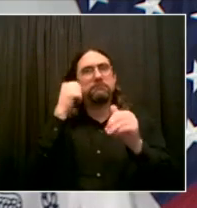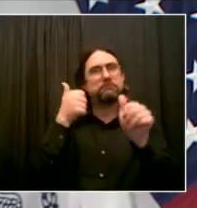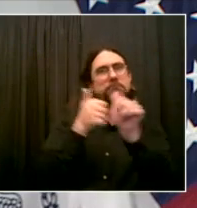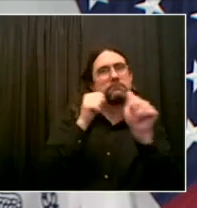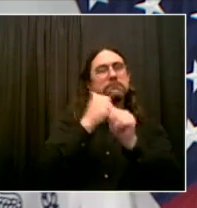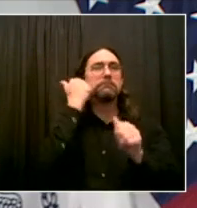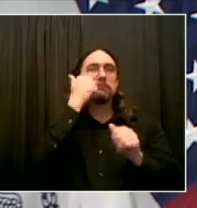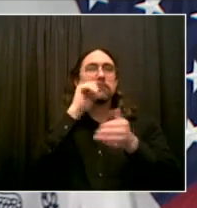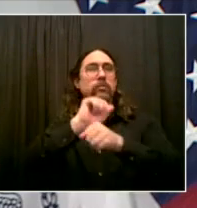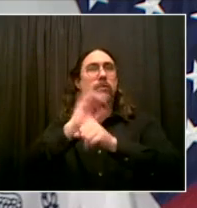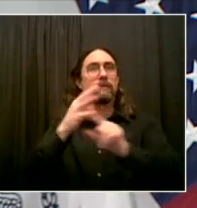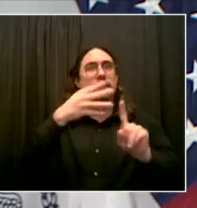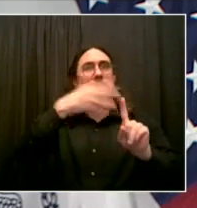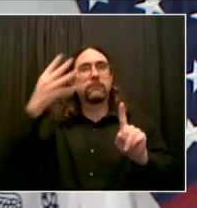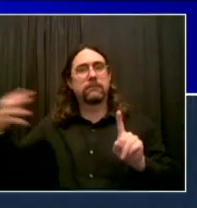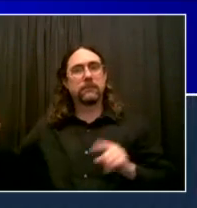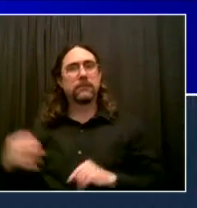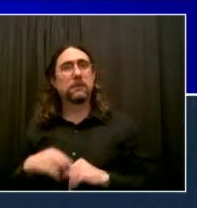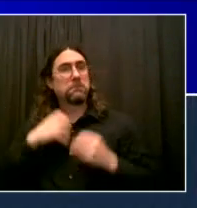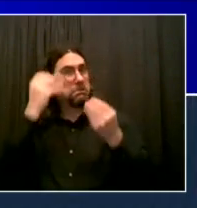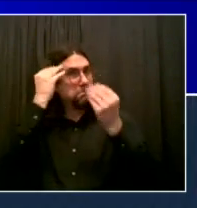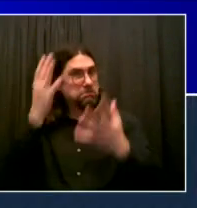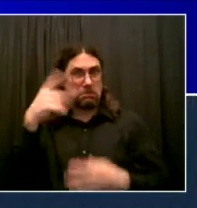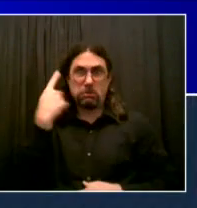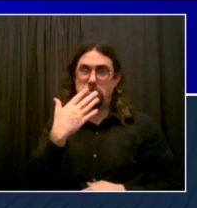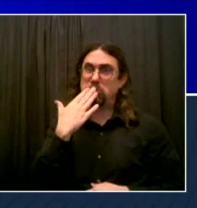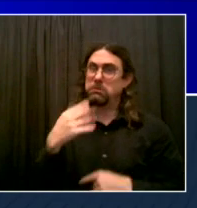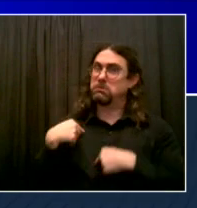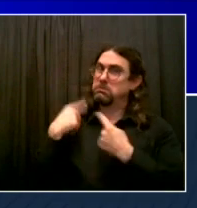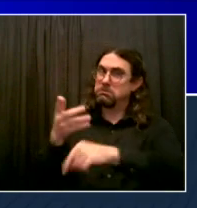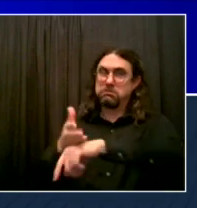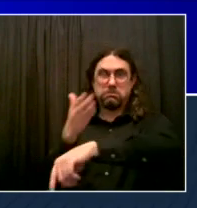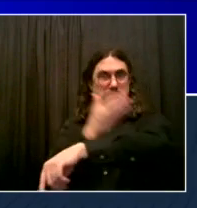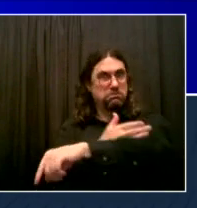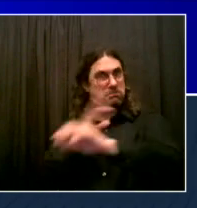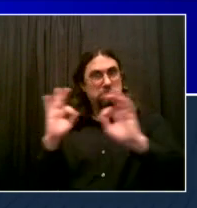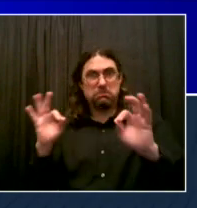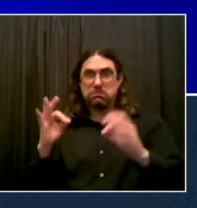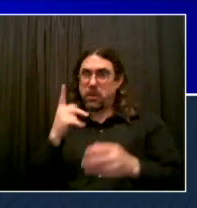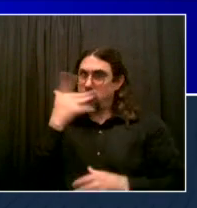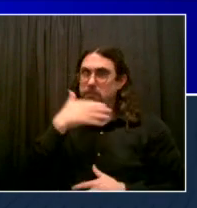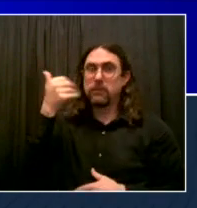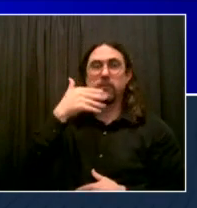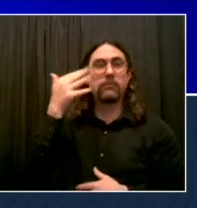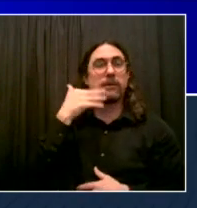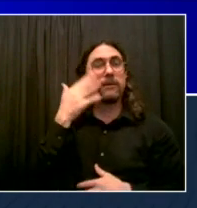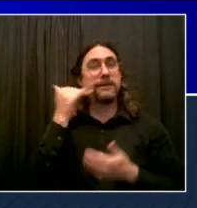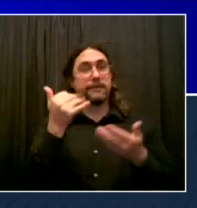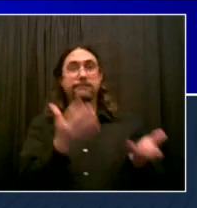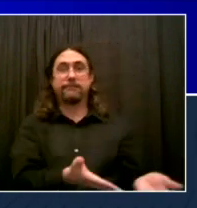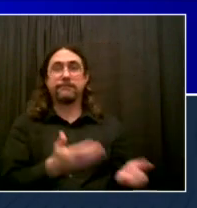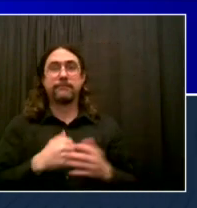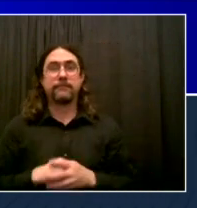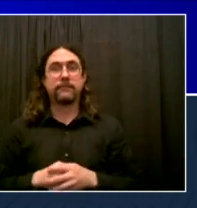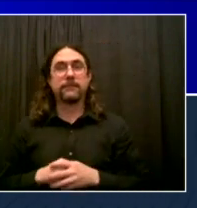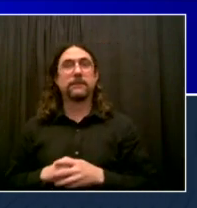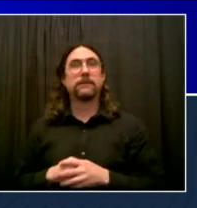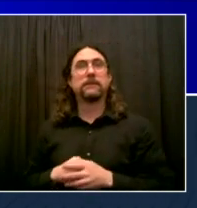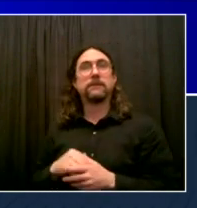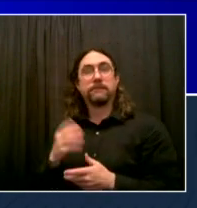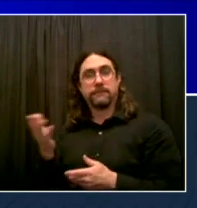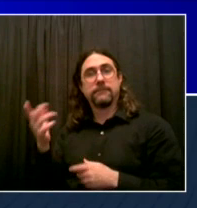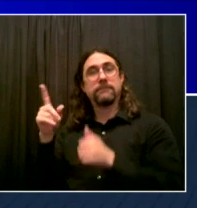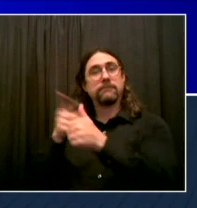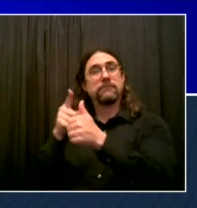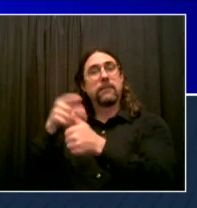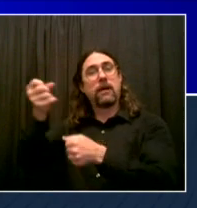way. I think you'll like this report. Number one, daily number of people admitted to New York City hospitals for suspected COVID-19. Look at that graph.